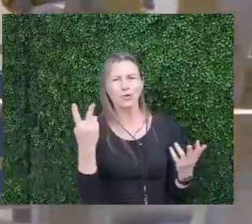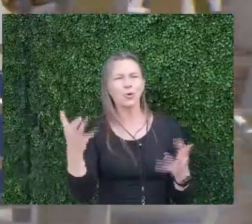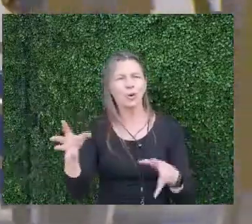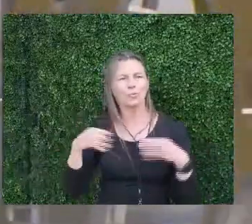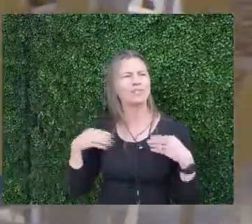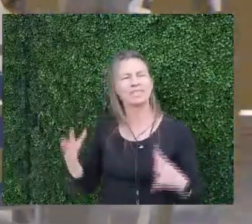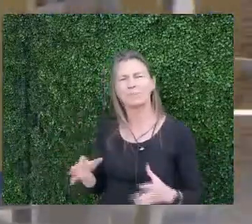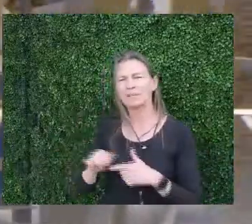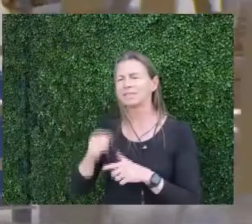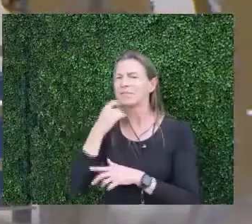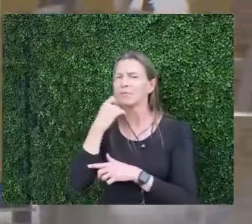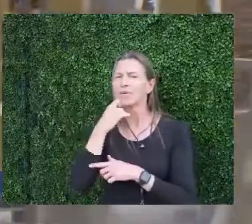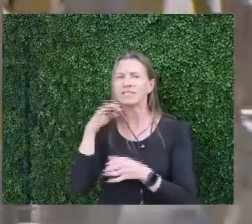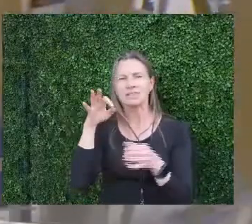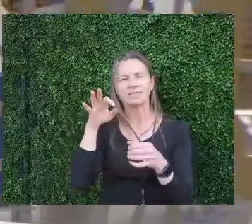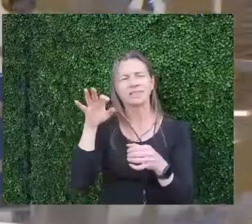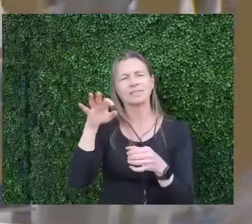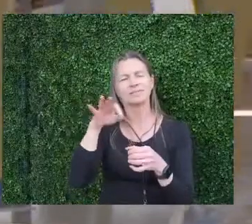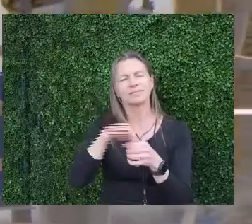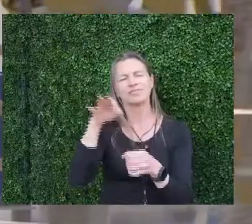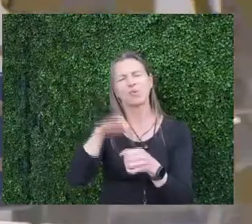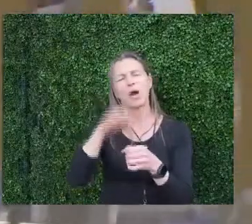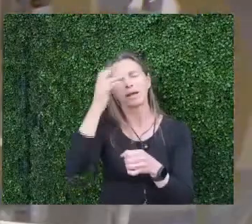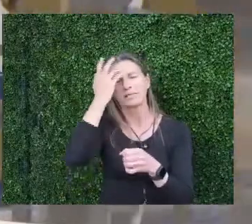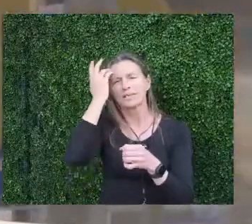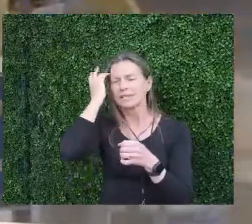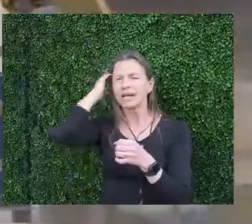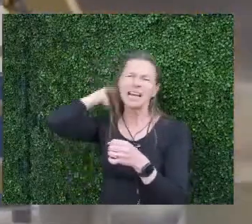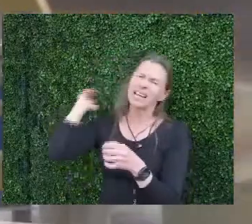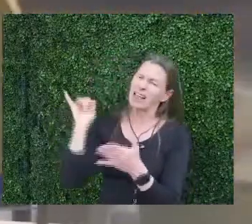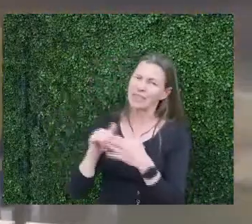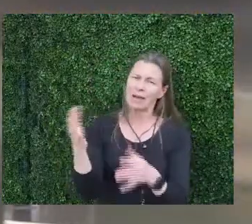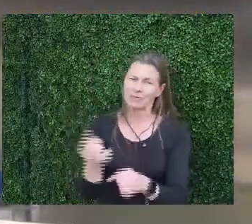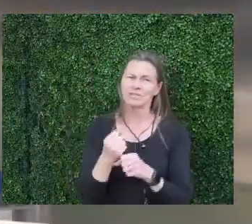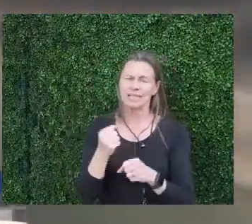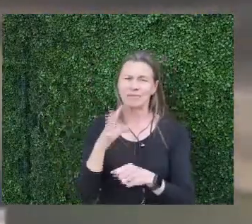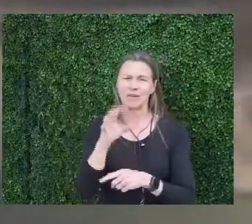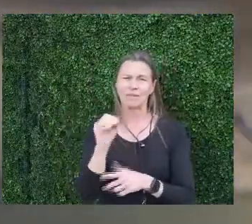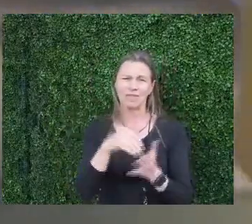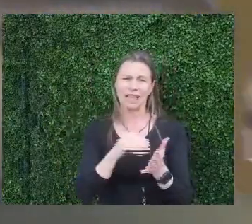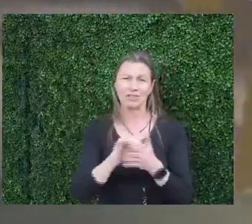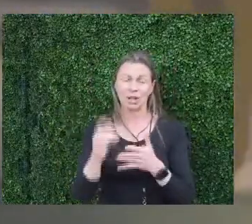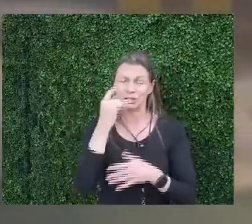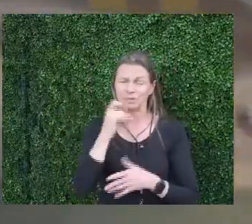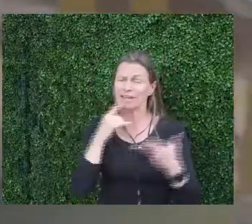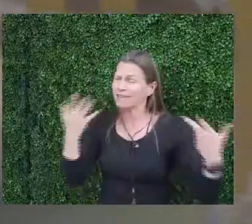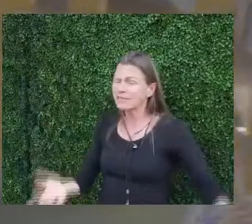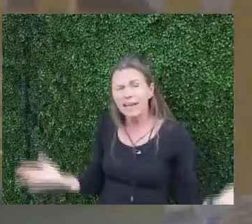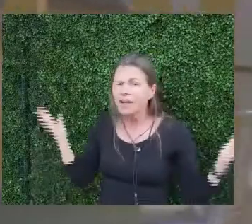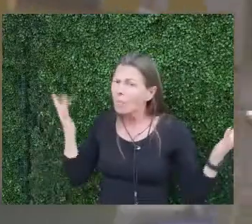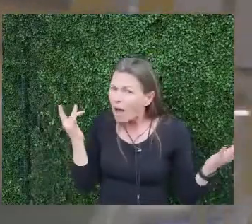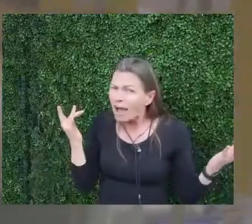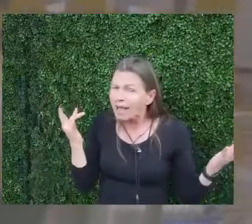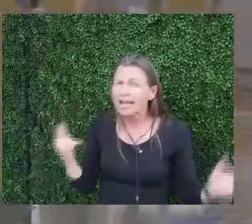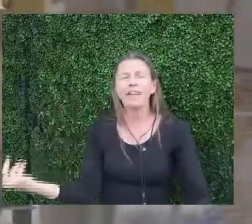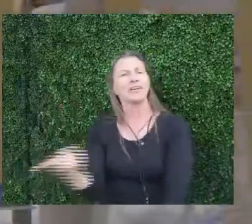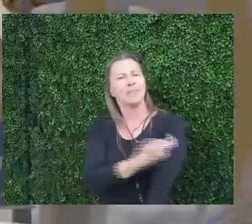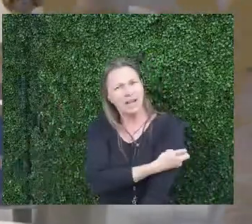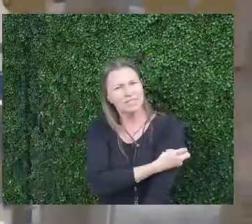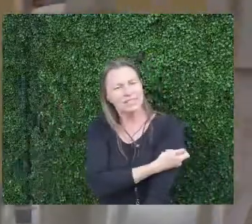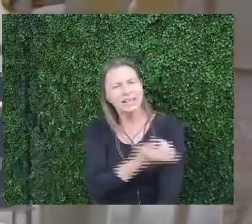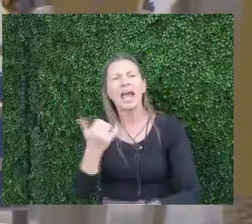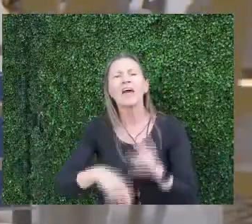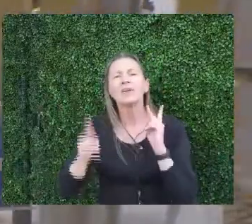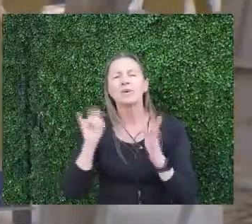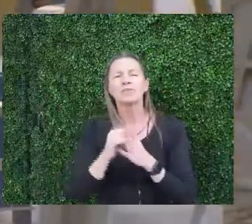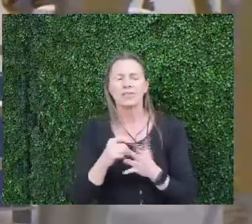drawings, the recent drawings that received $50,000 because they received a vaccine. Every single person in California that's received